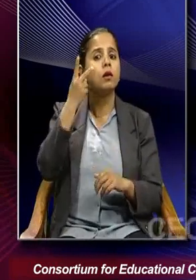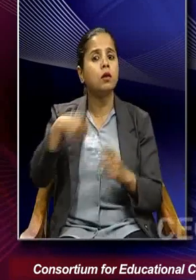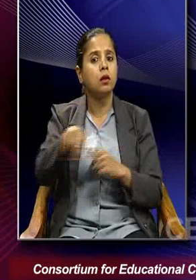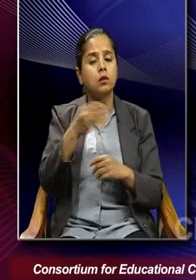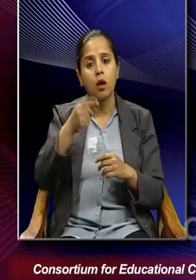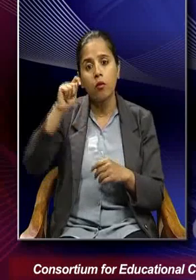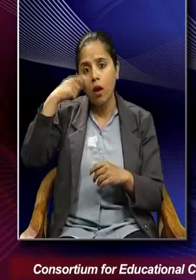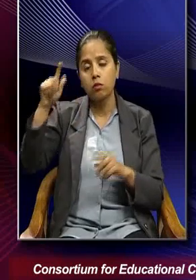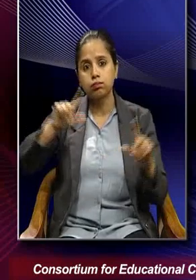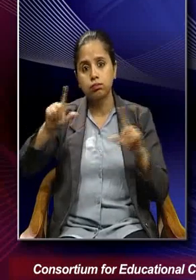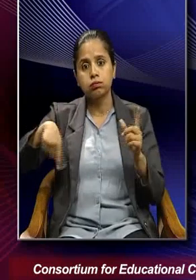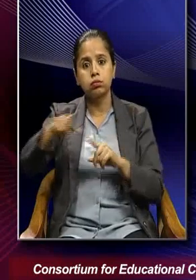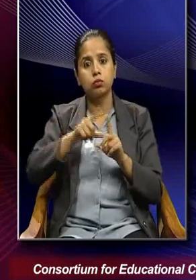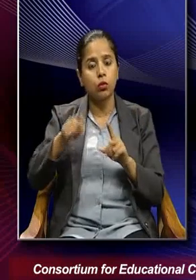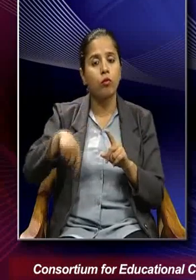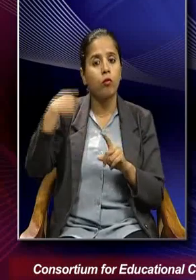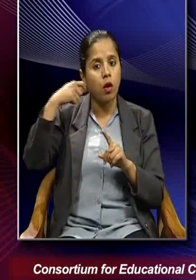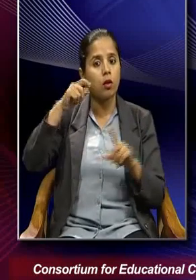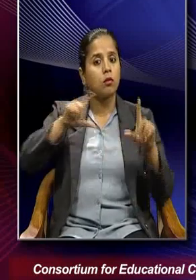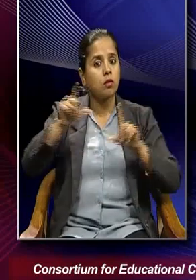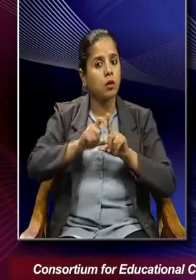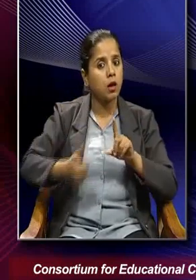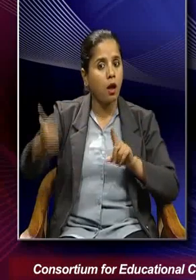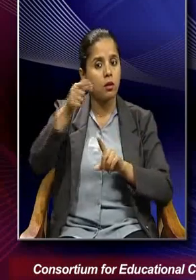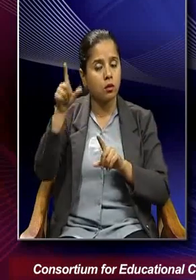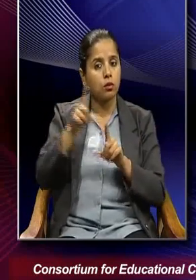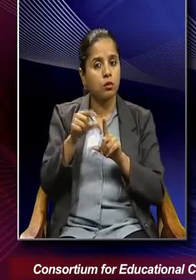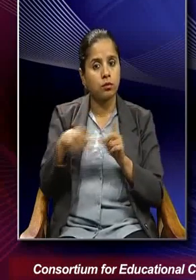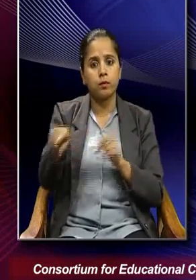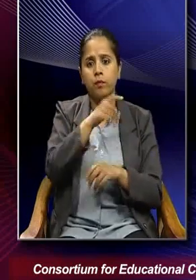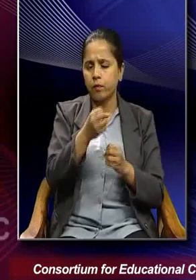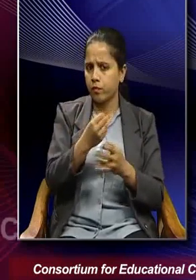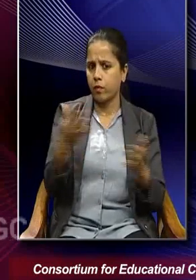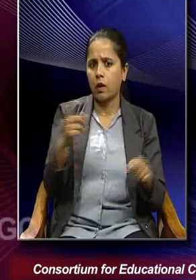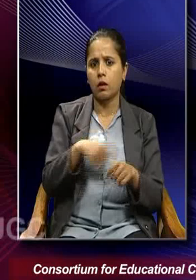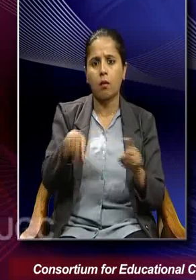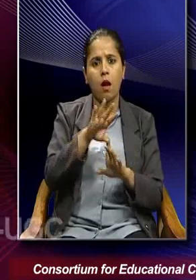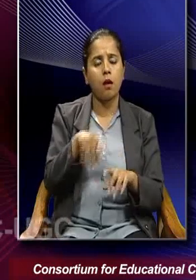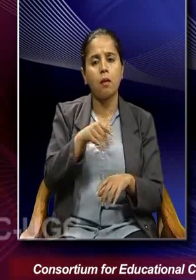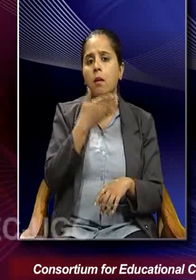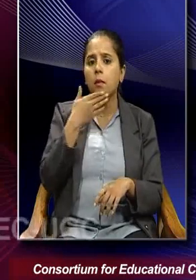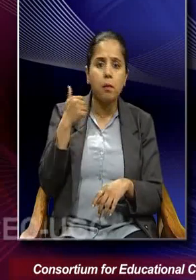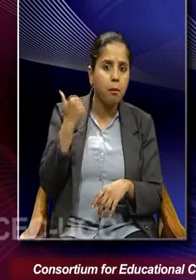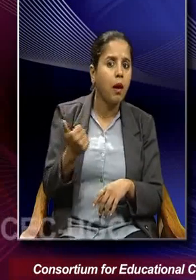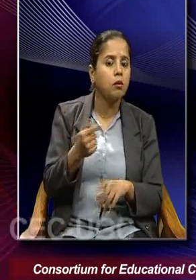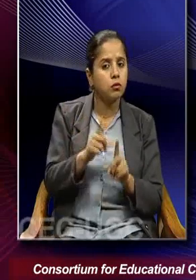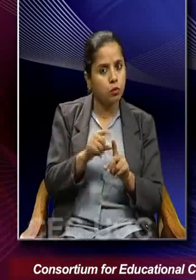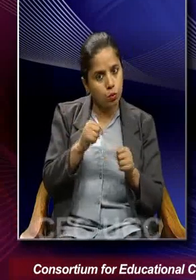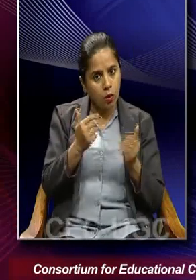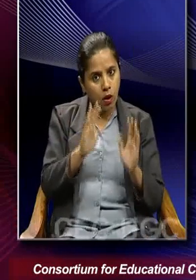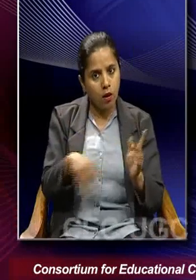of the filmmakers or film directors, and when you see them that many a times they are not able to give their best with the